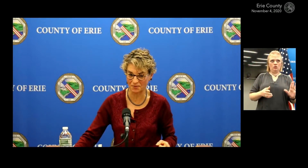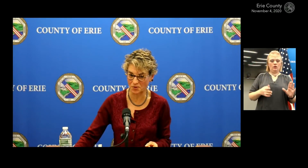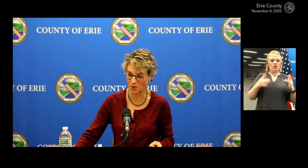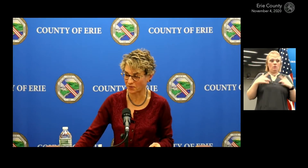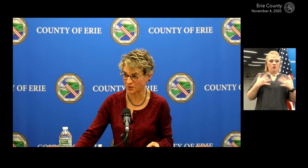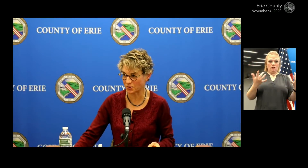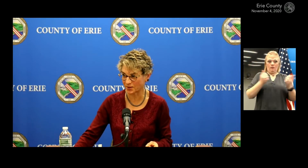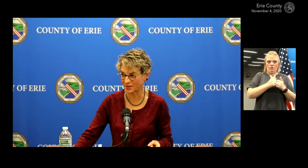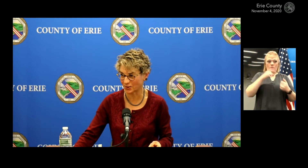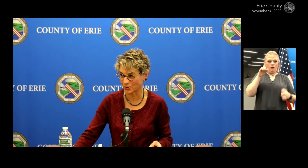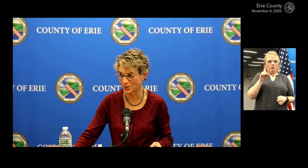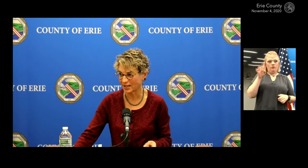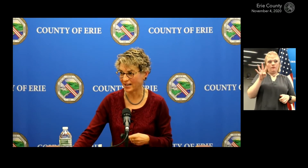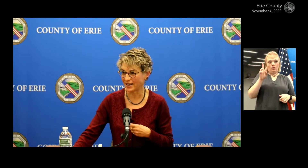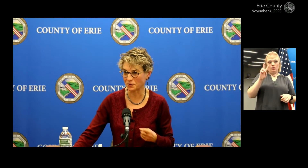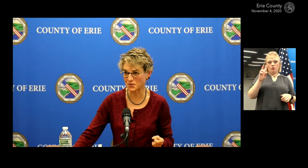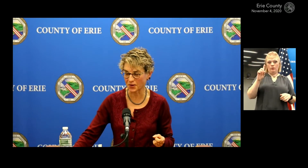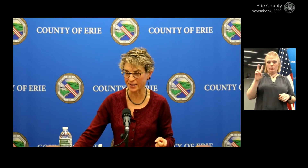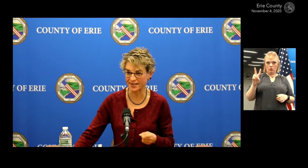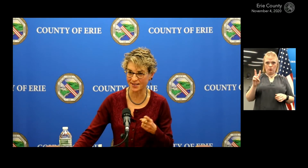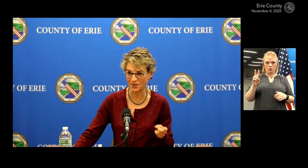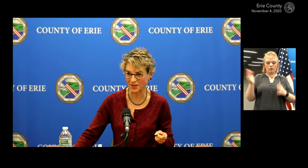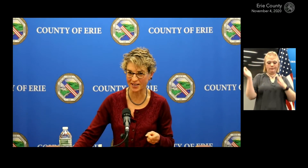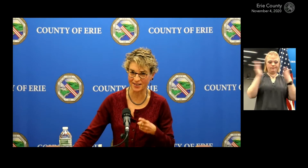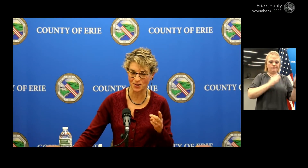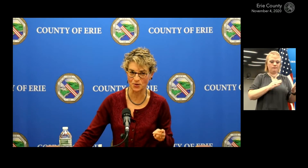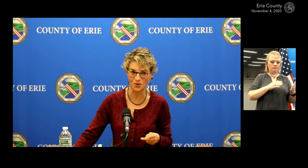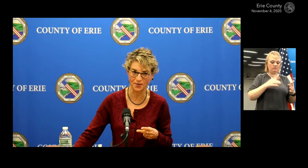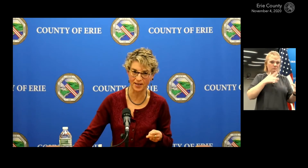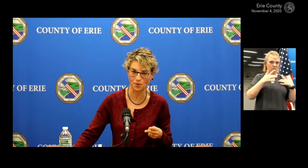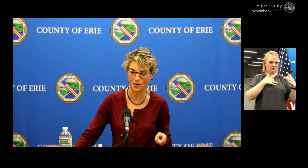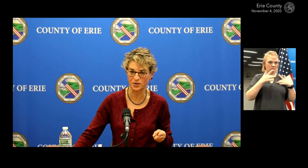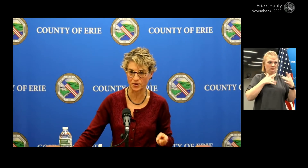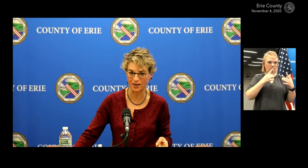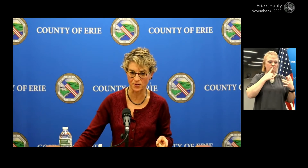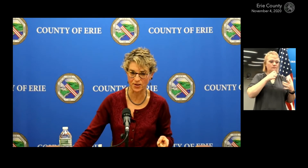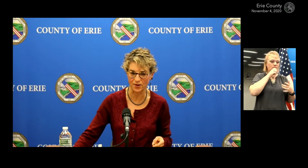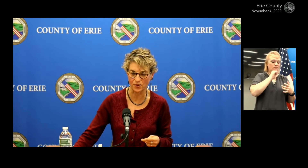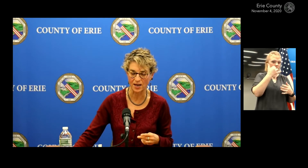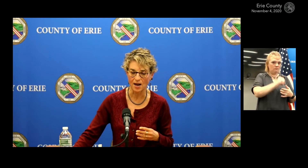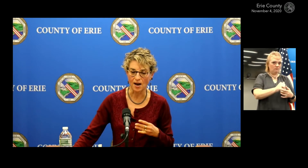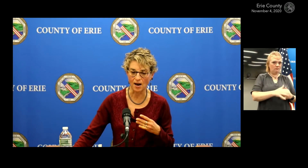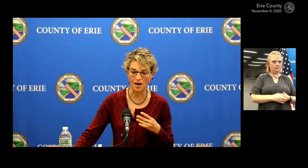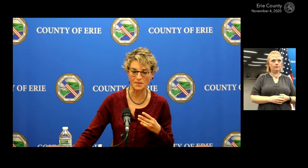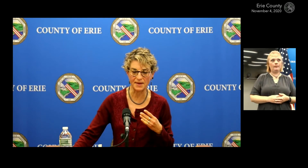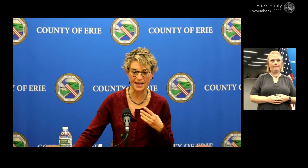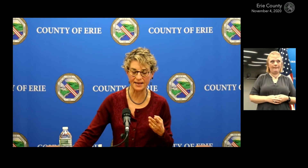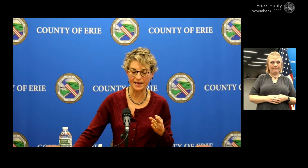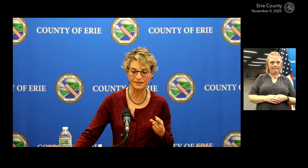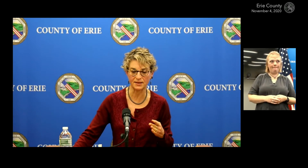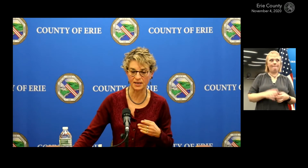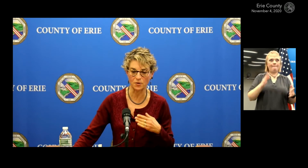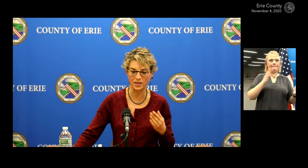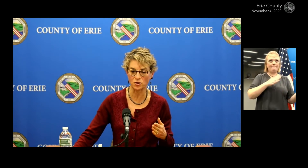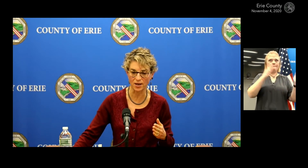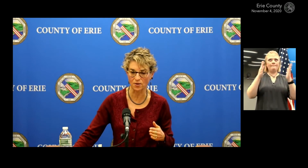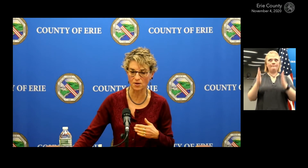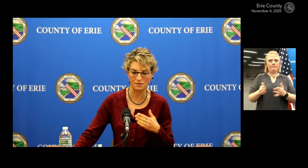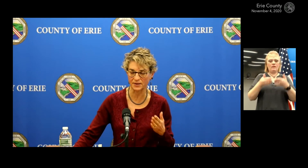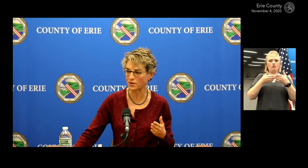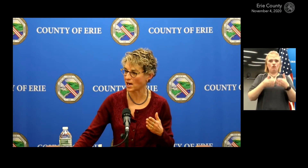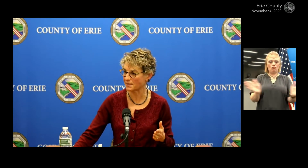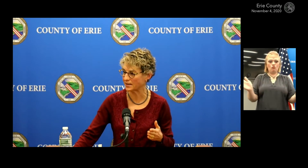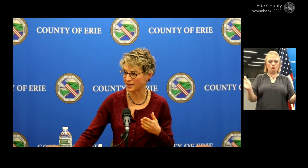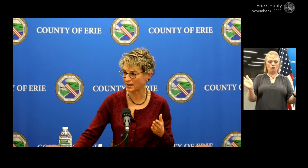going on with 14212? And we worry that this will get into a red, orange, or yellow zone. And then, in